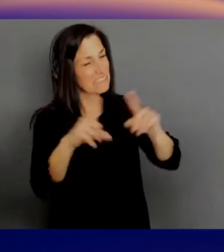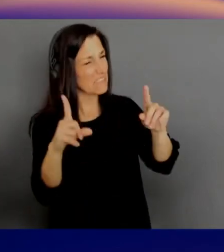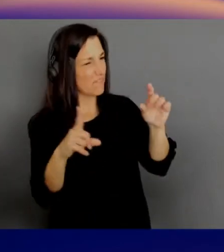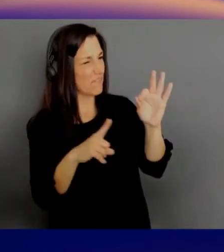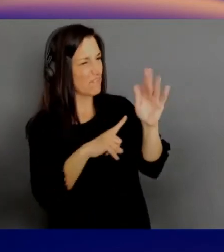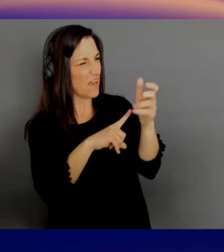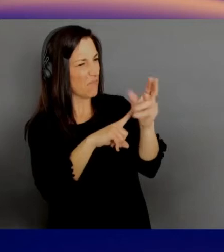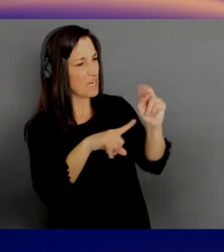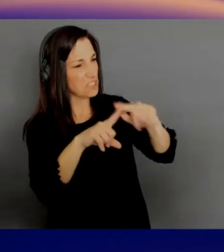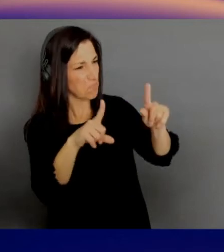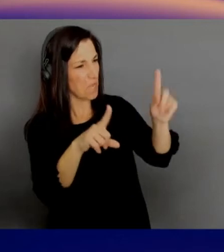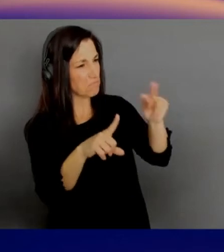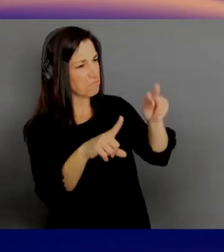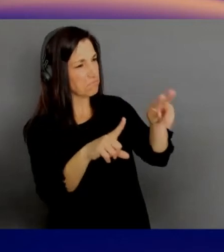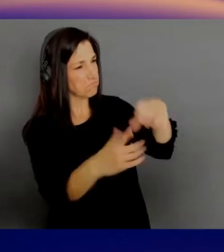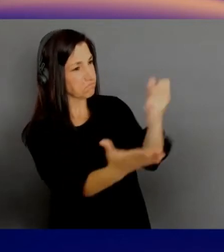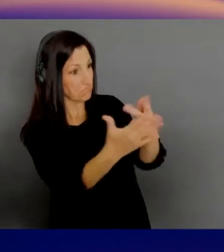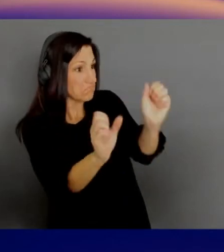Yeah. Okay.